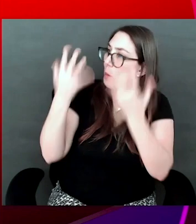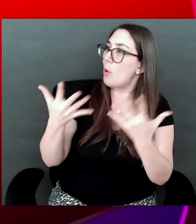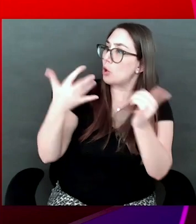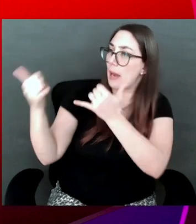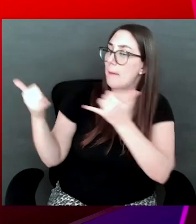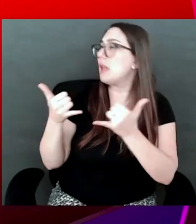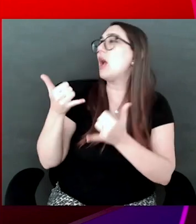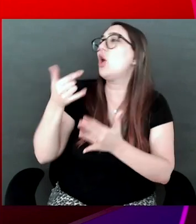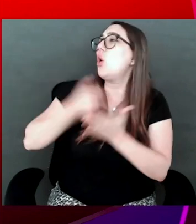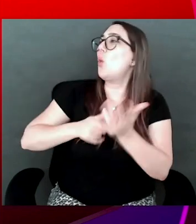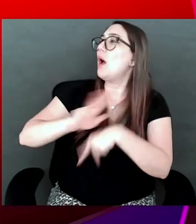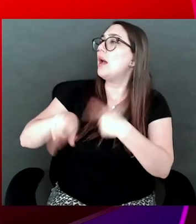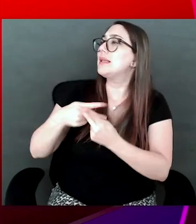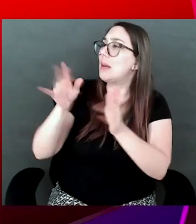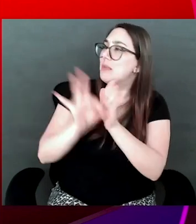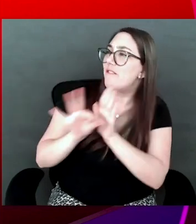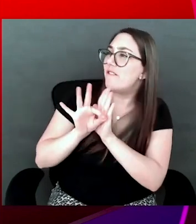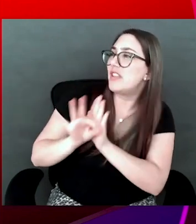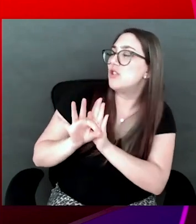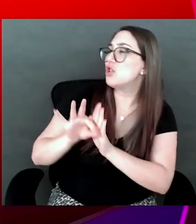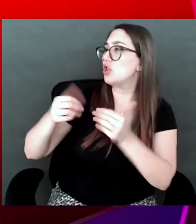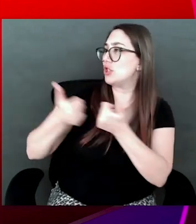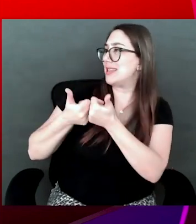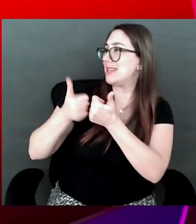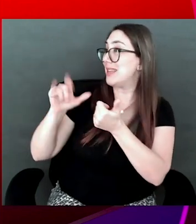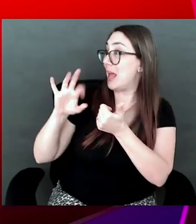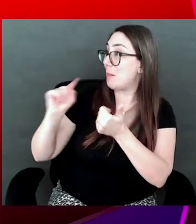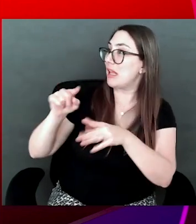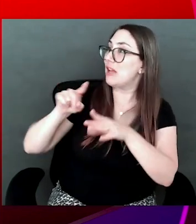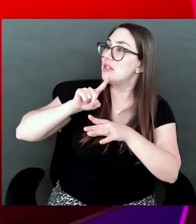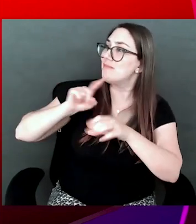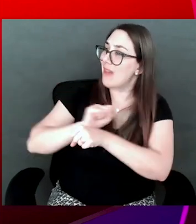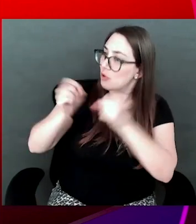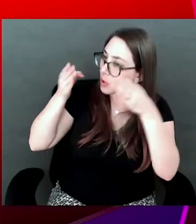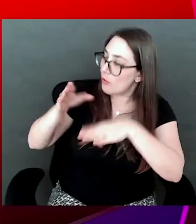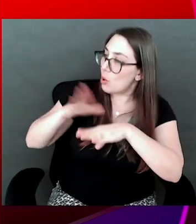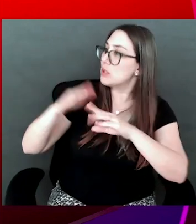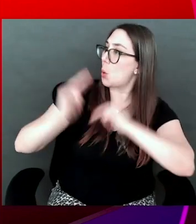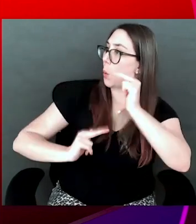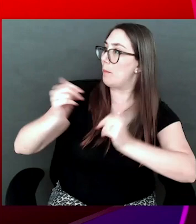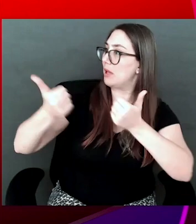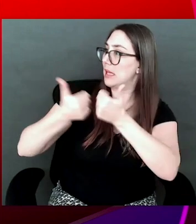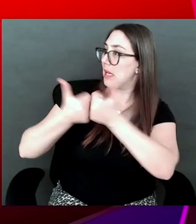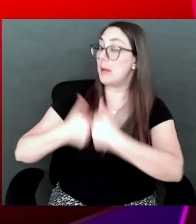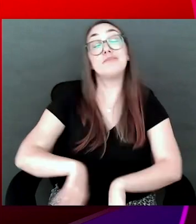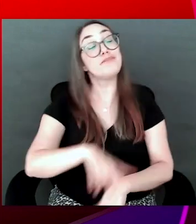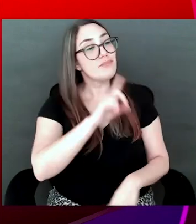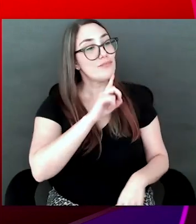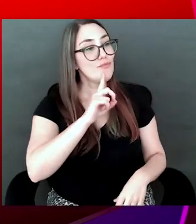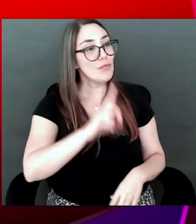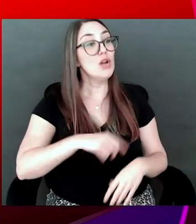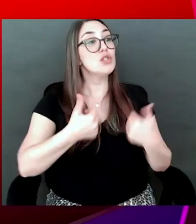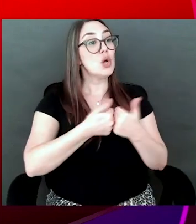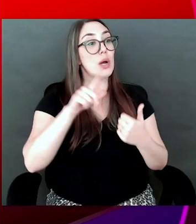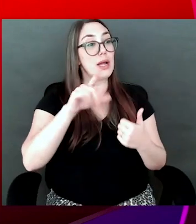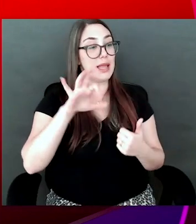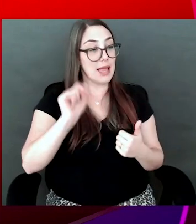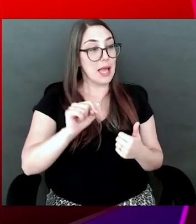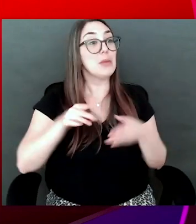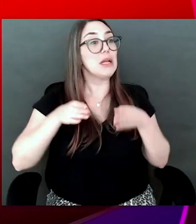what types of features does GameLift actually focus on when building a game? Yeah, sure. So GameLift allows developers to